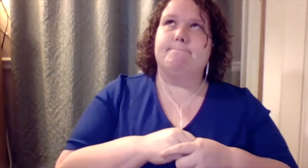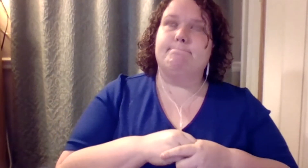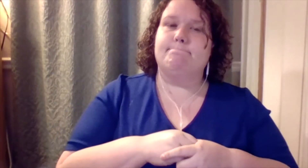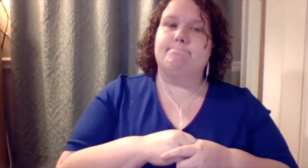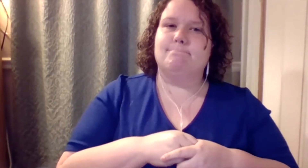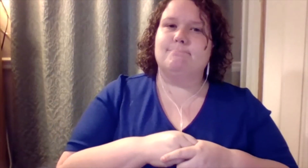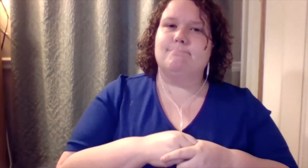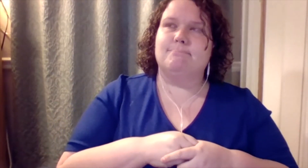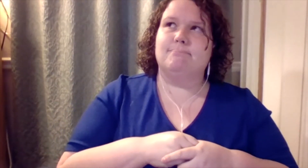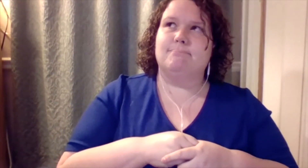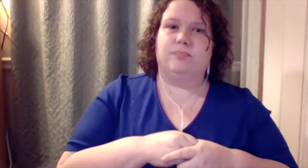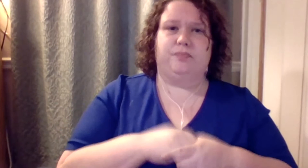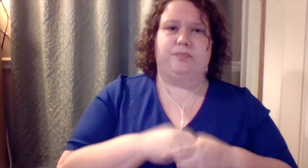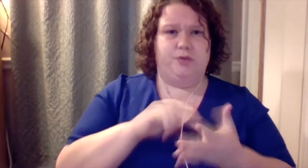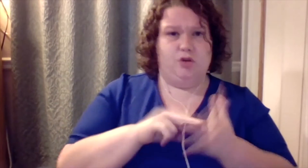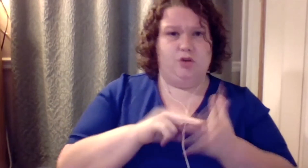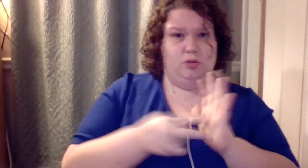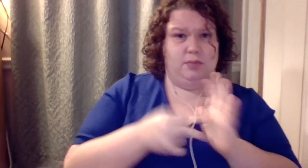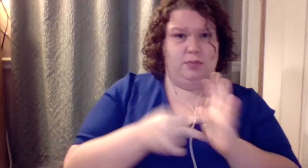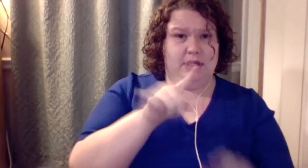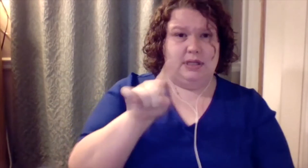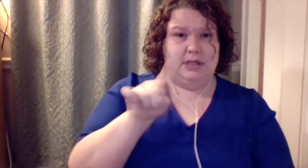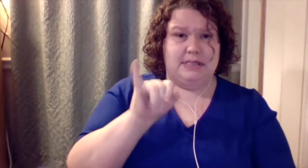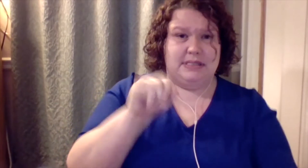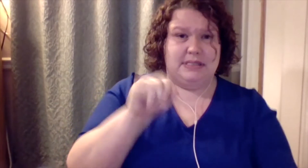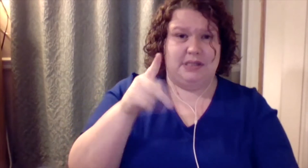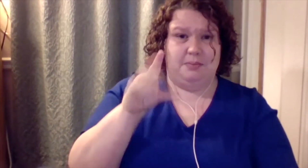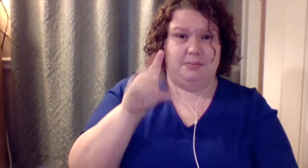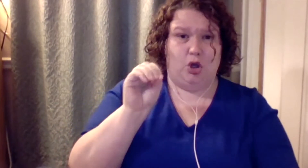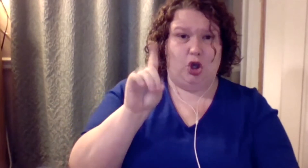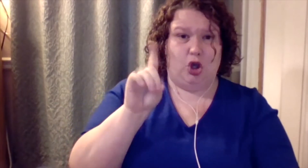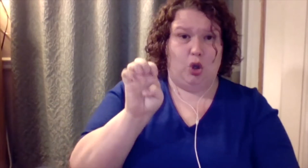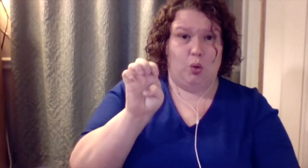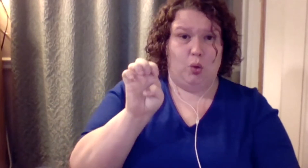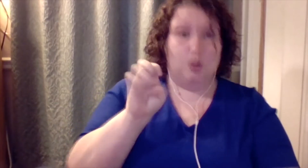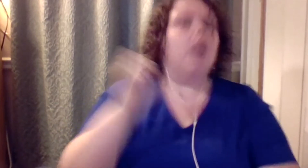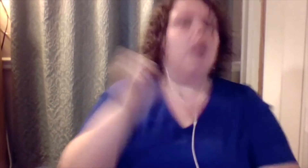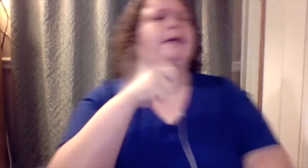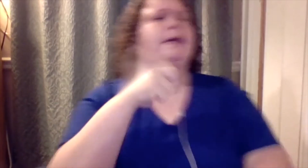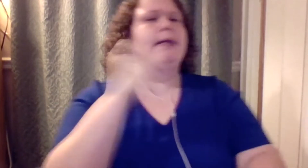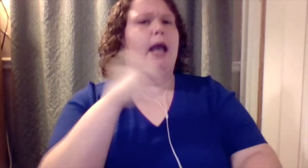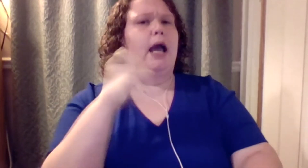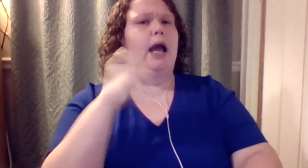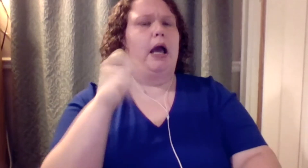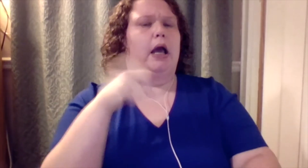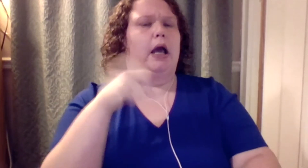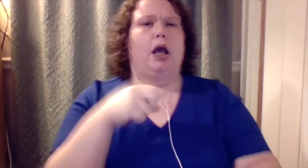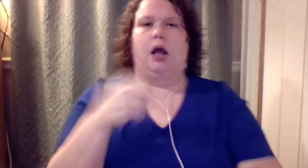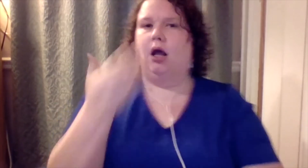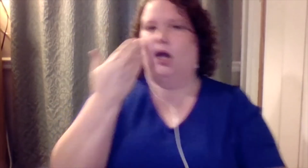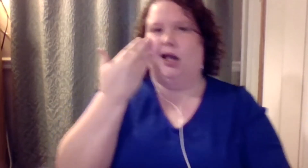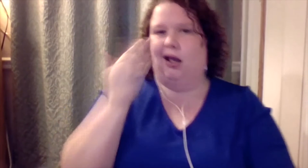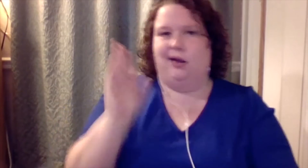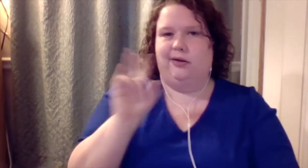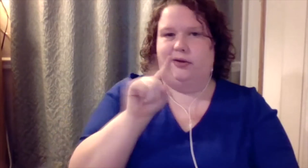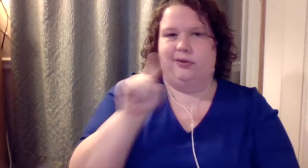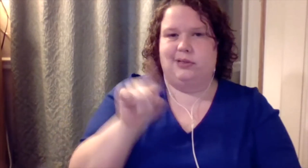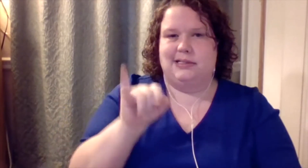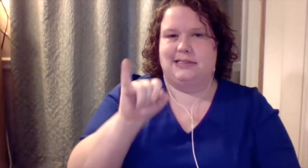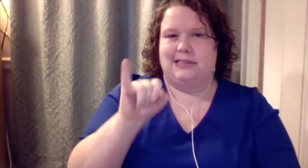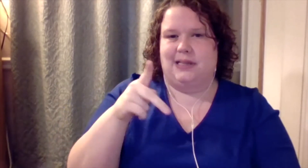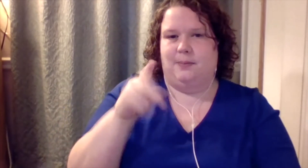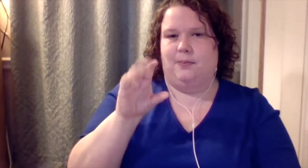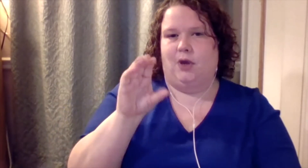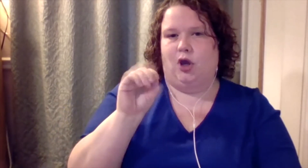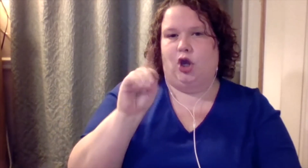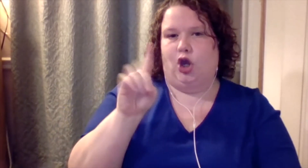ahead. Are you referring to a zip code, K. Paul? Yeah. I don't know the zip codes. You're a contractor. You know the zip